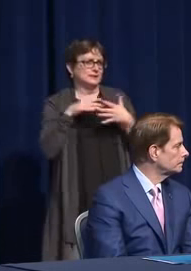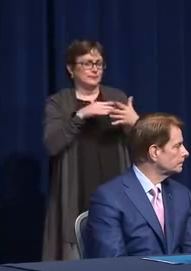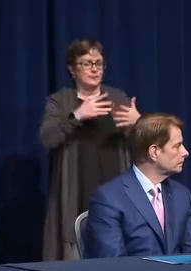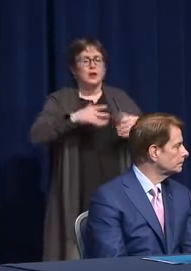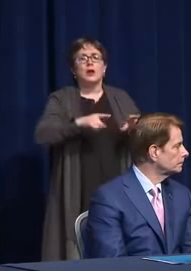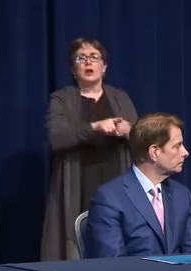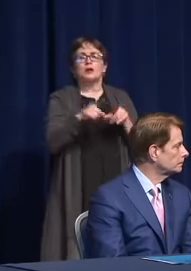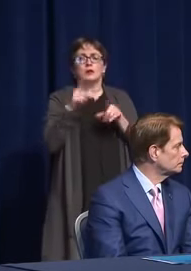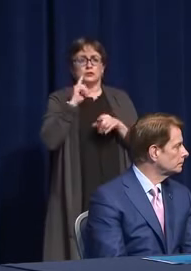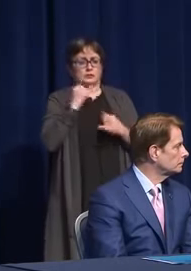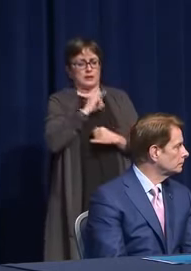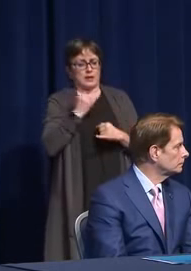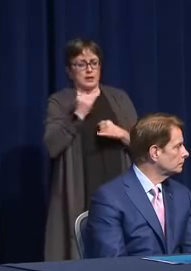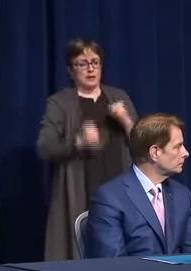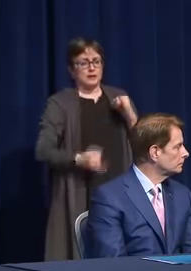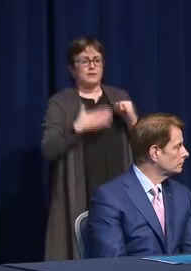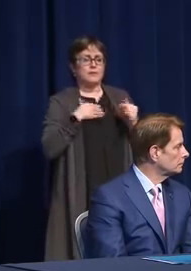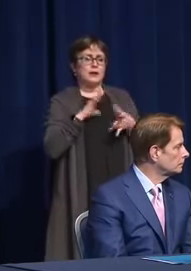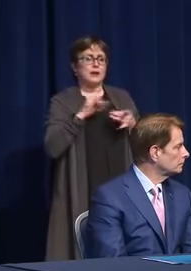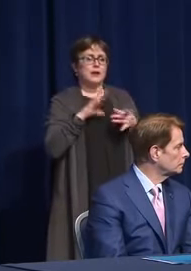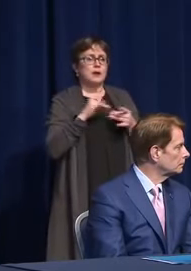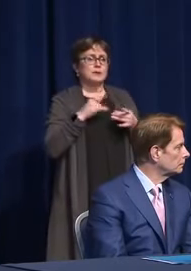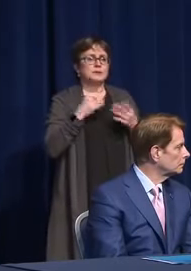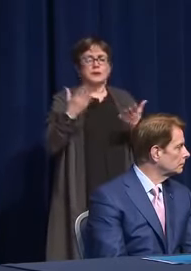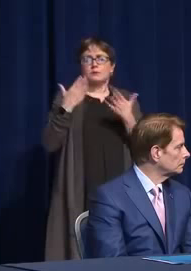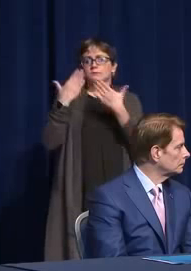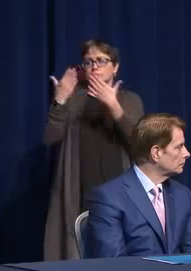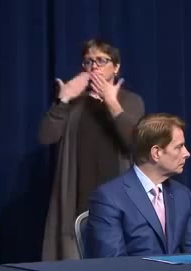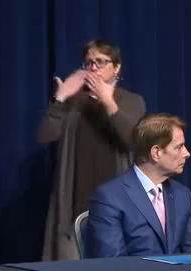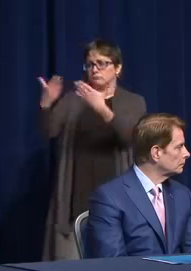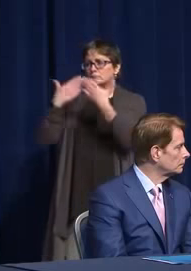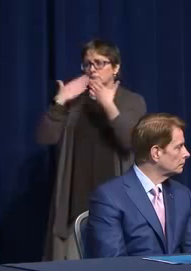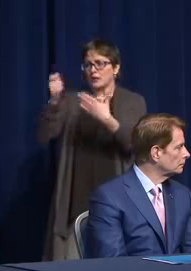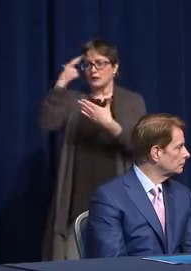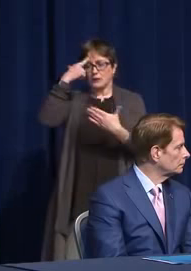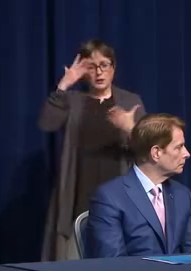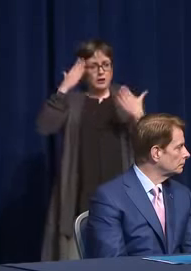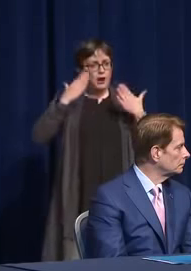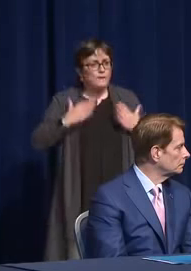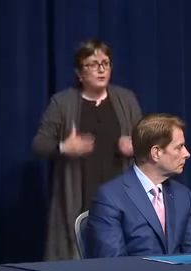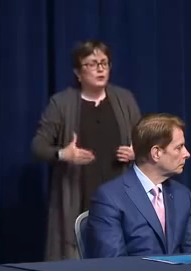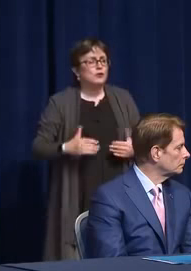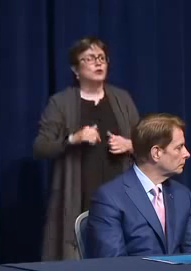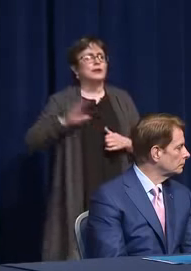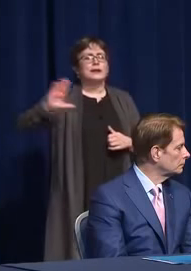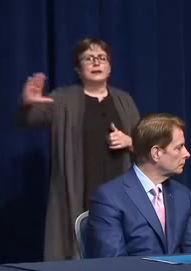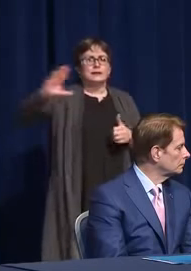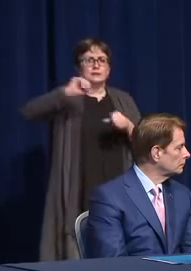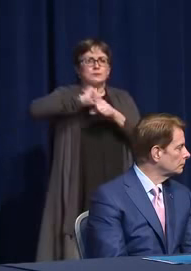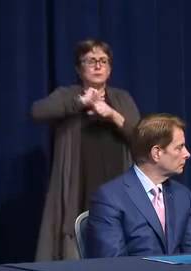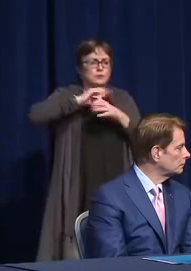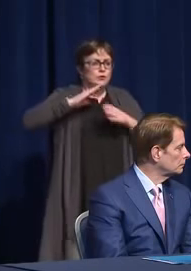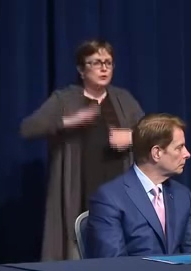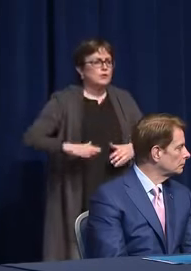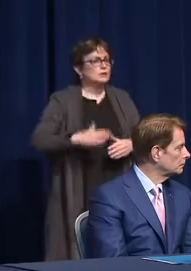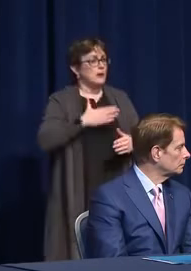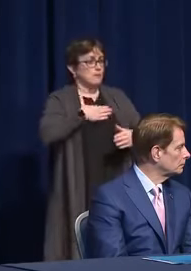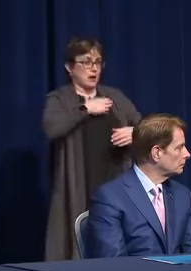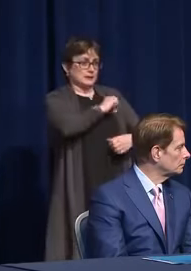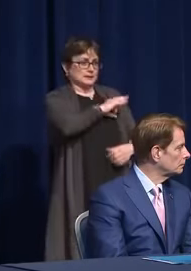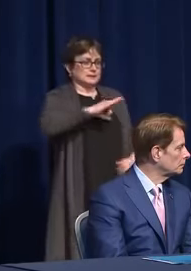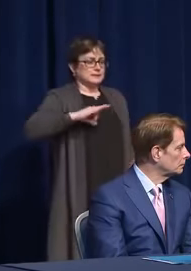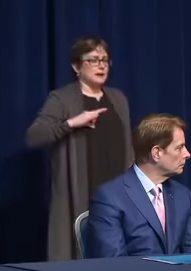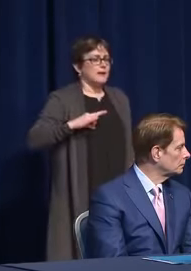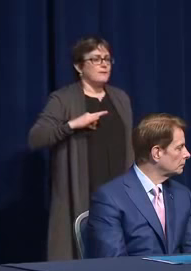the leadership of Governor Murphy, his administration, the hard work of my staff, the guidance and support of